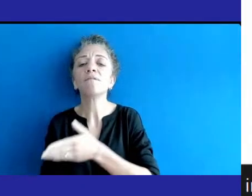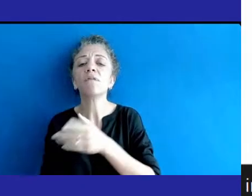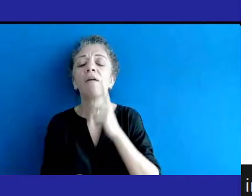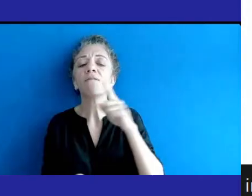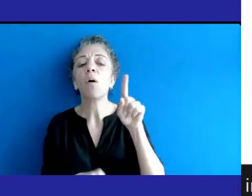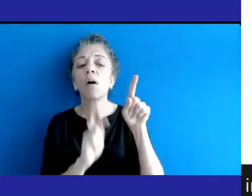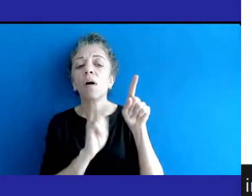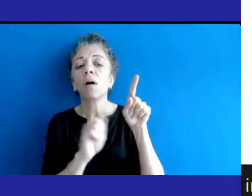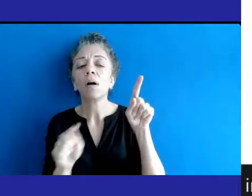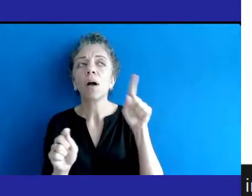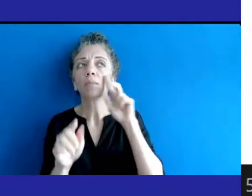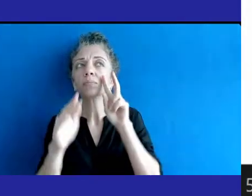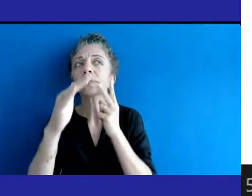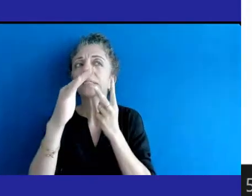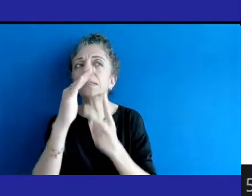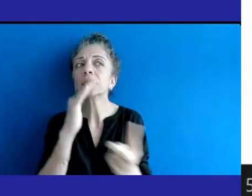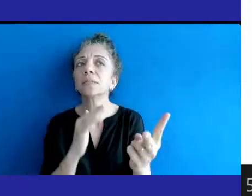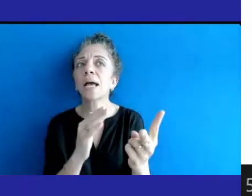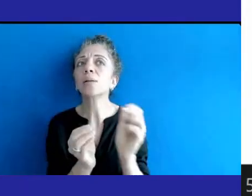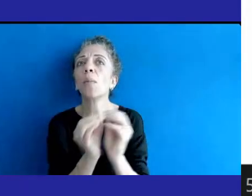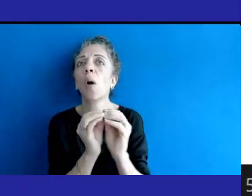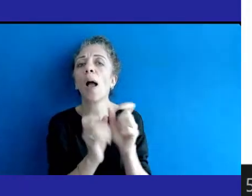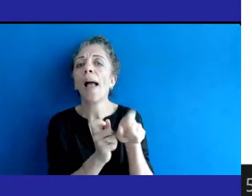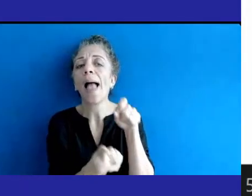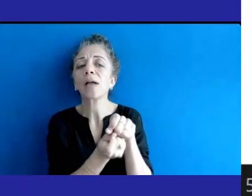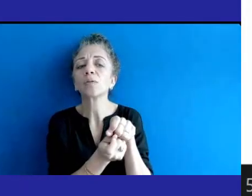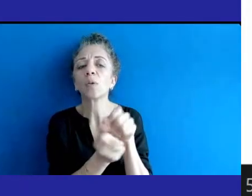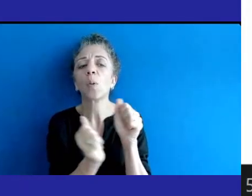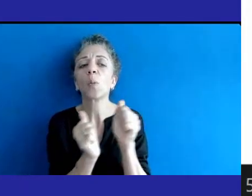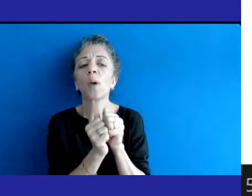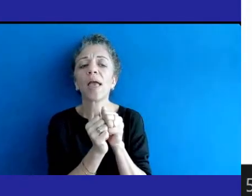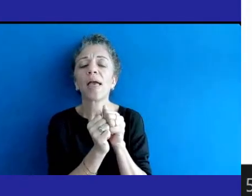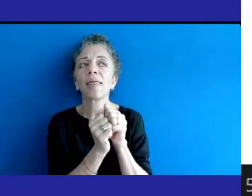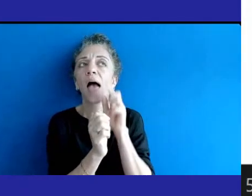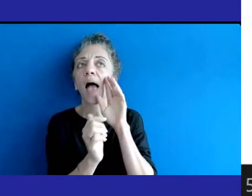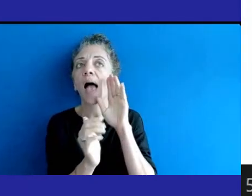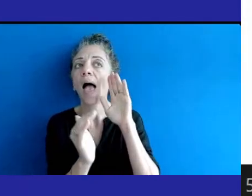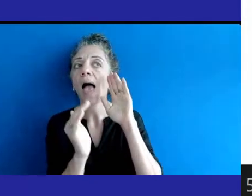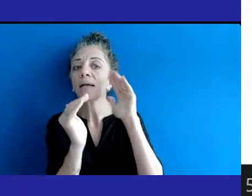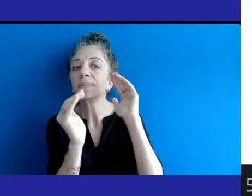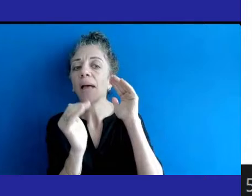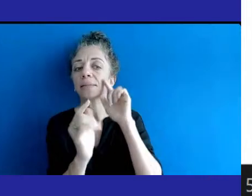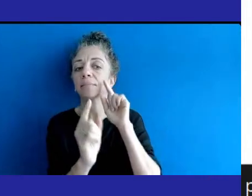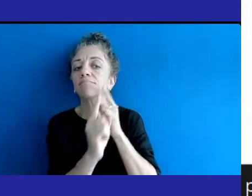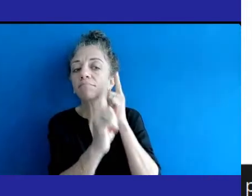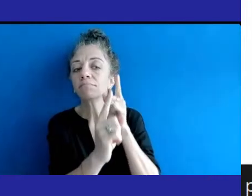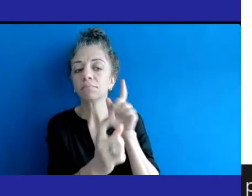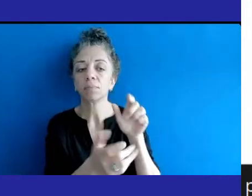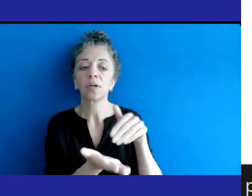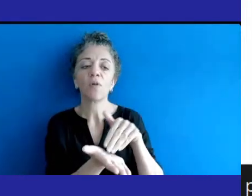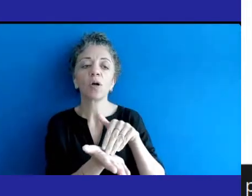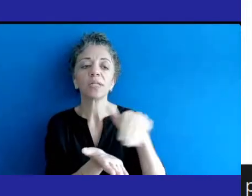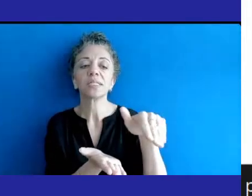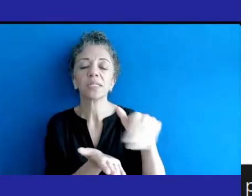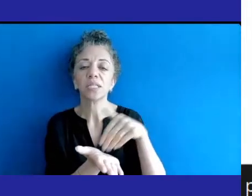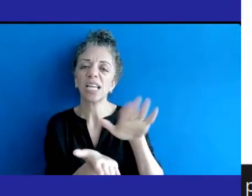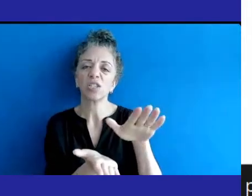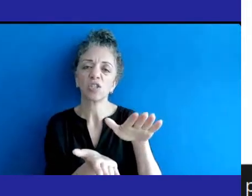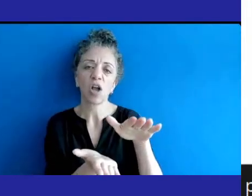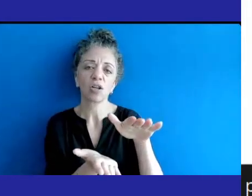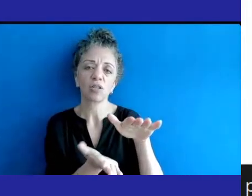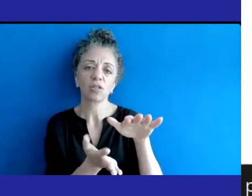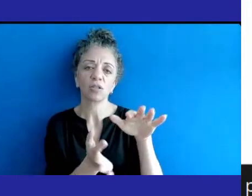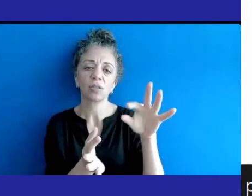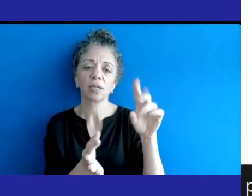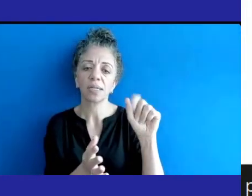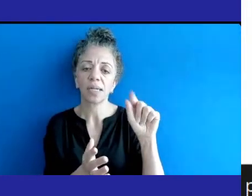and being accurate with these expected discharge dates or expected dispositions and services, as well as for administrators for